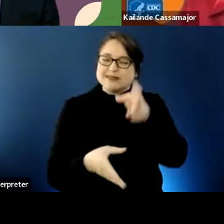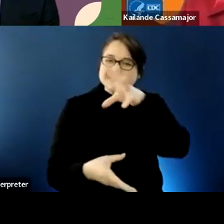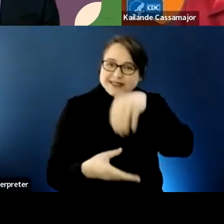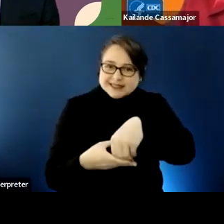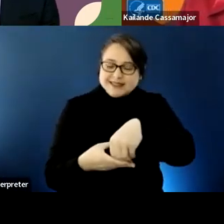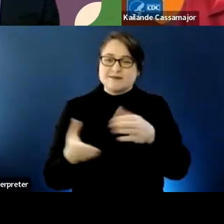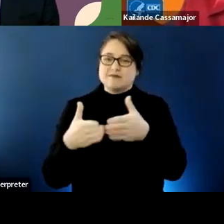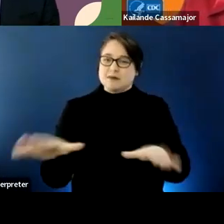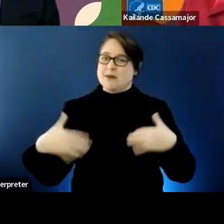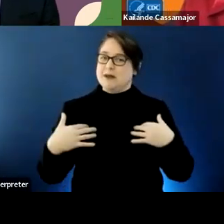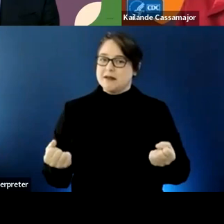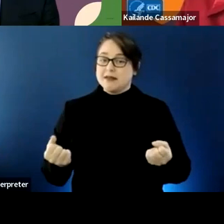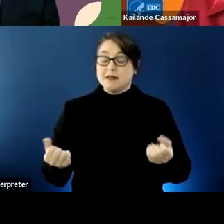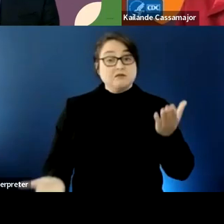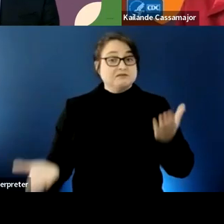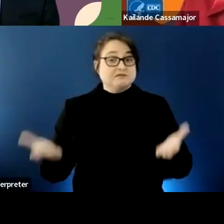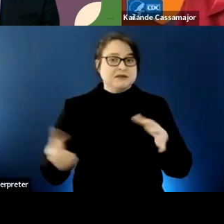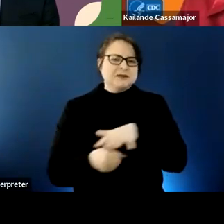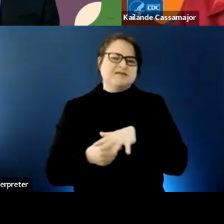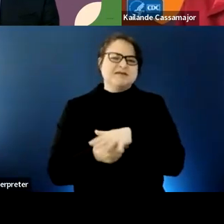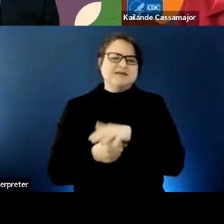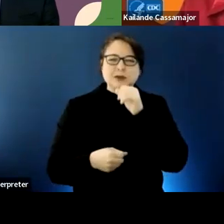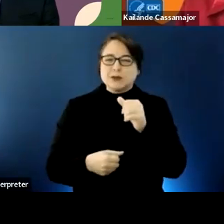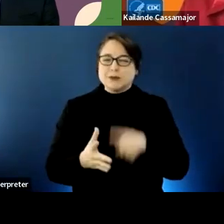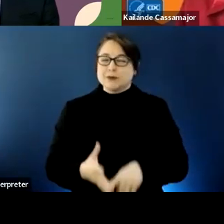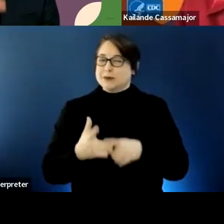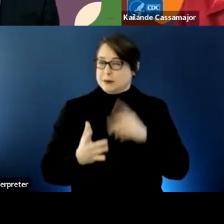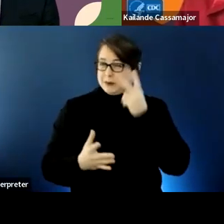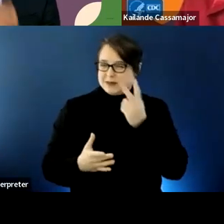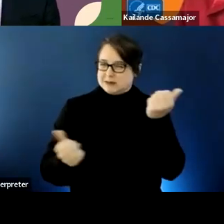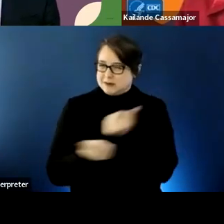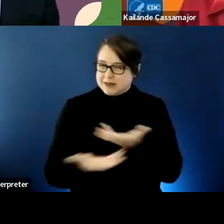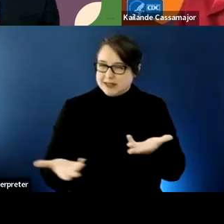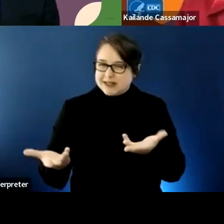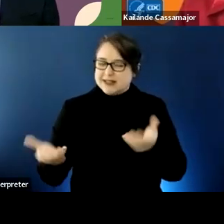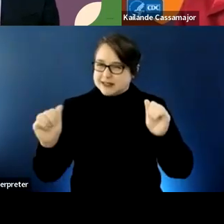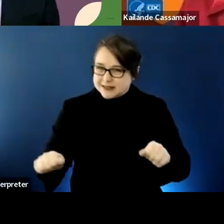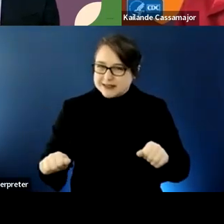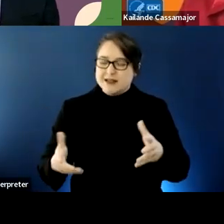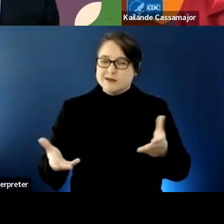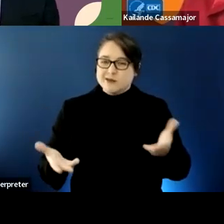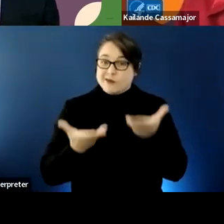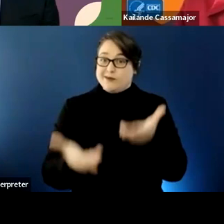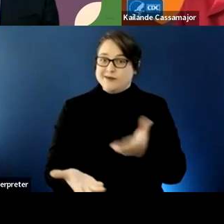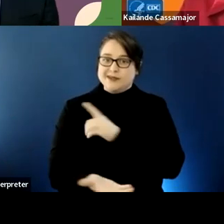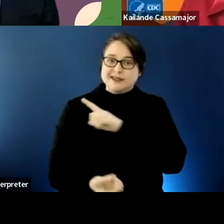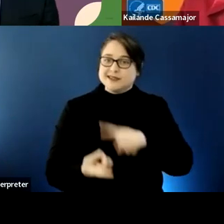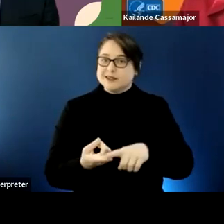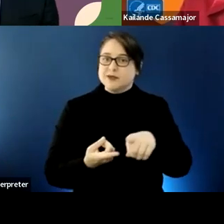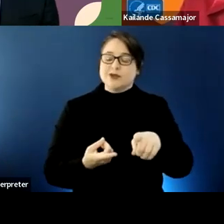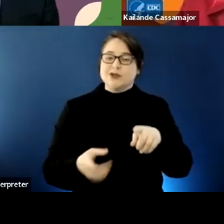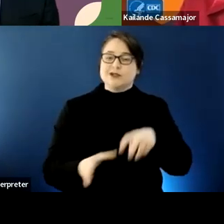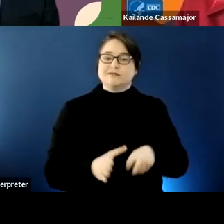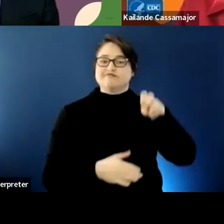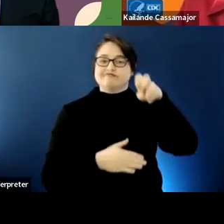It may be an area where you don't really start to see everything they can offer until you jump into it with both